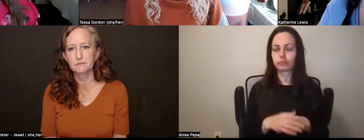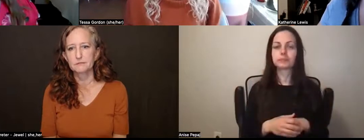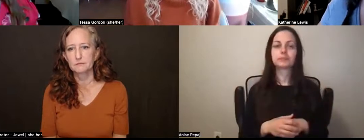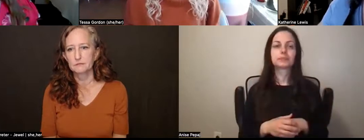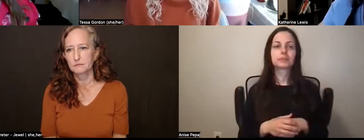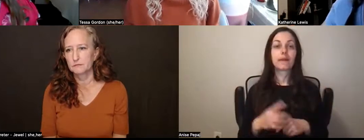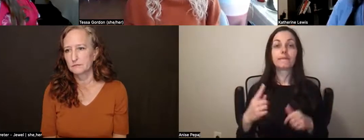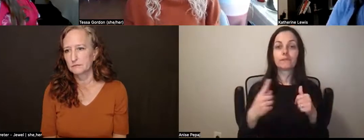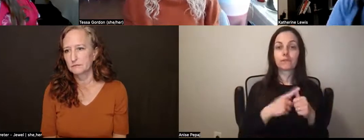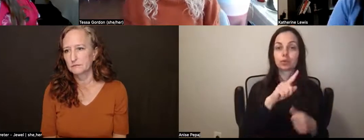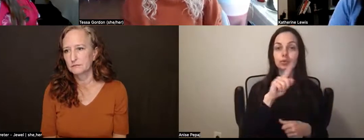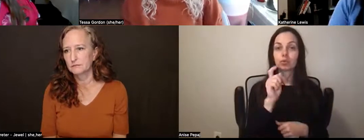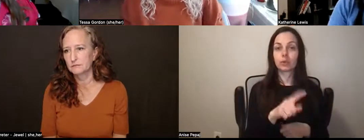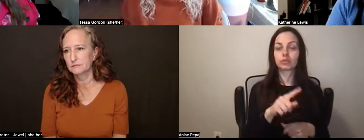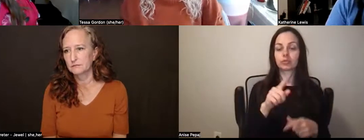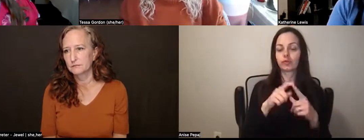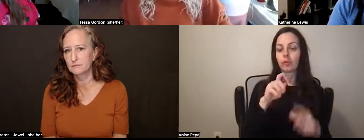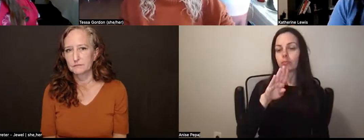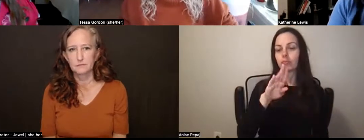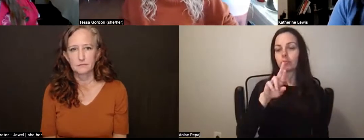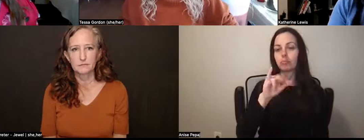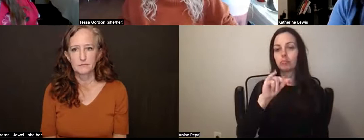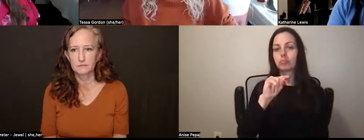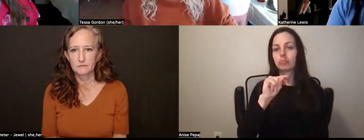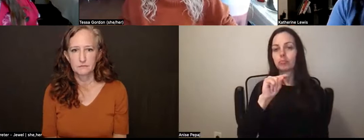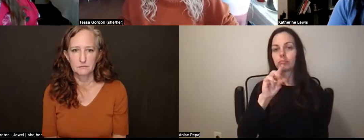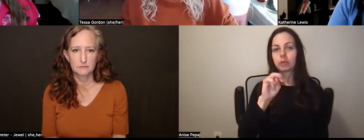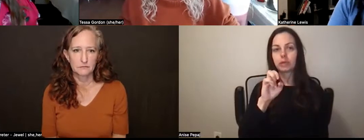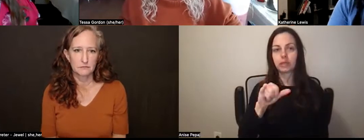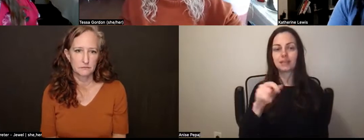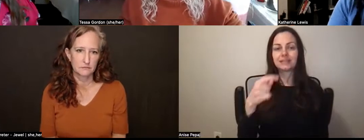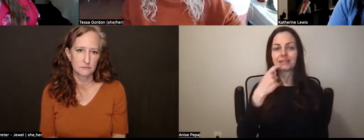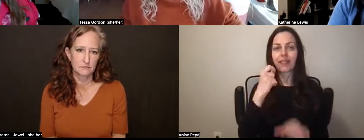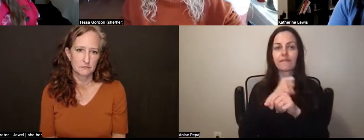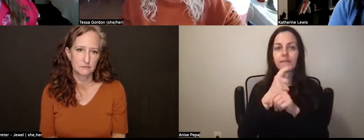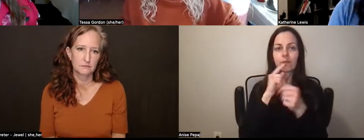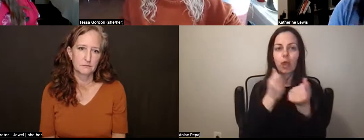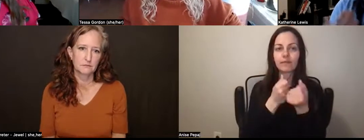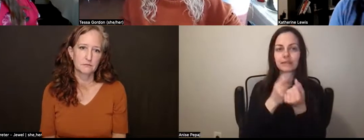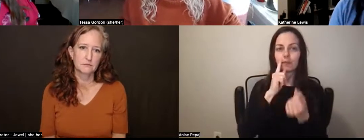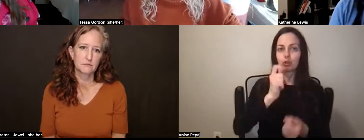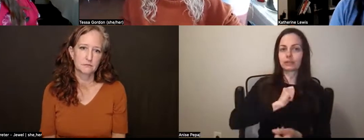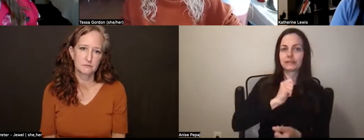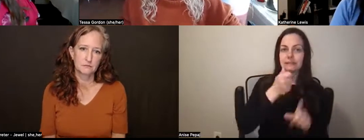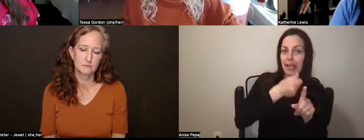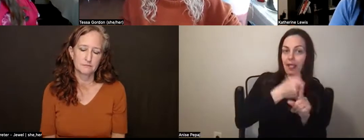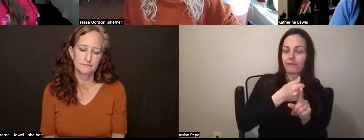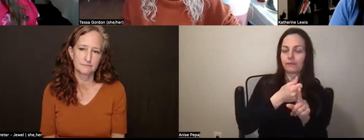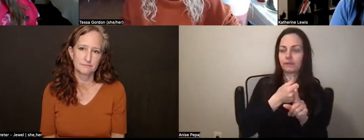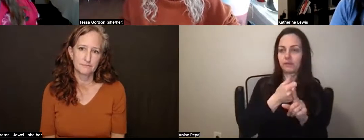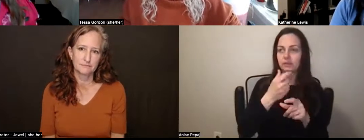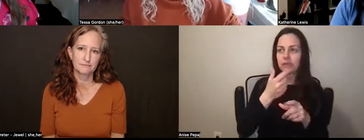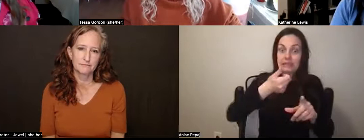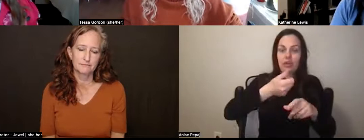Our first question is from Brittany. They have a question. They say the fight for advocacy for yourself is exhausting.